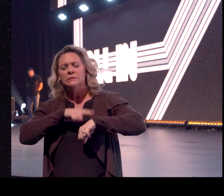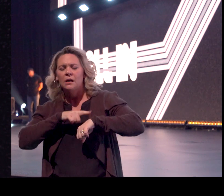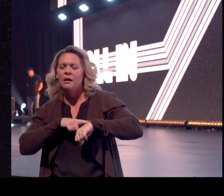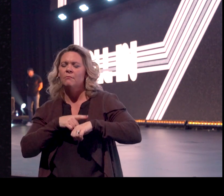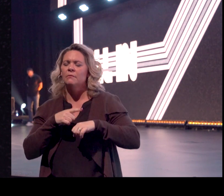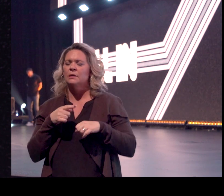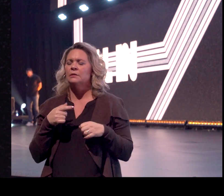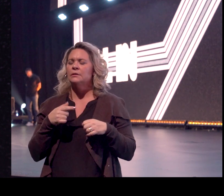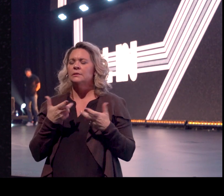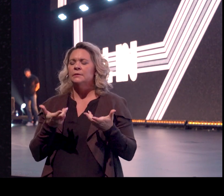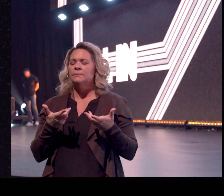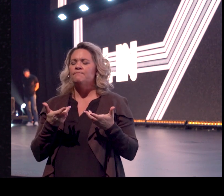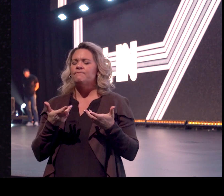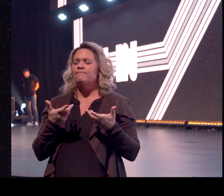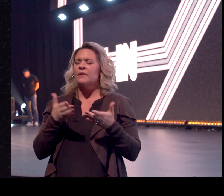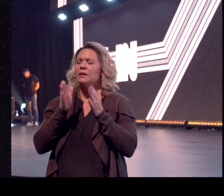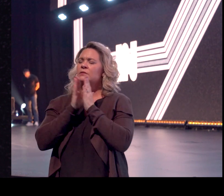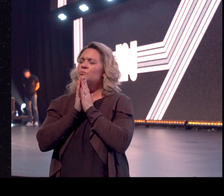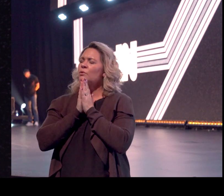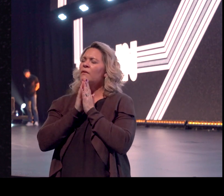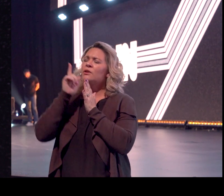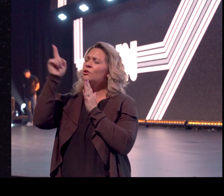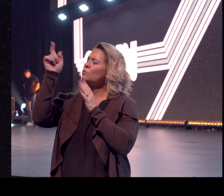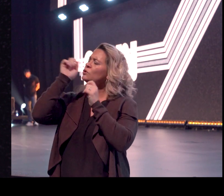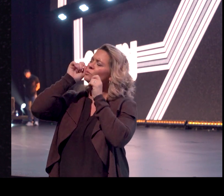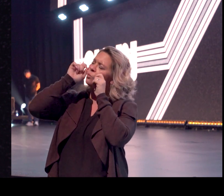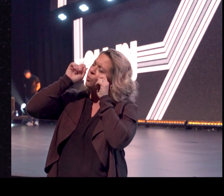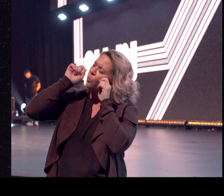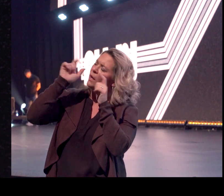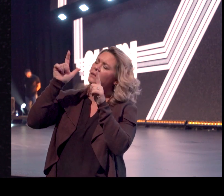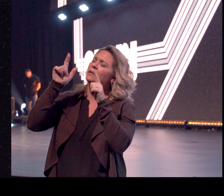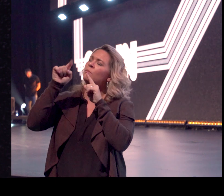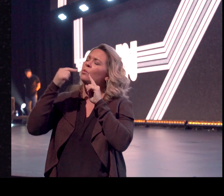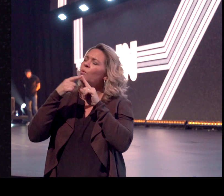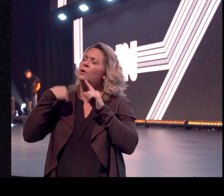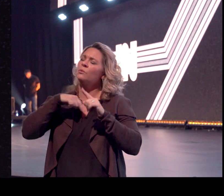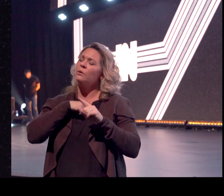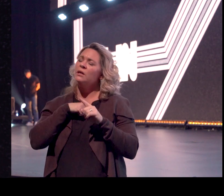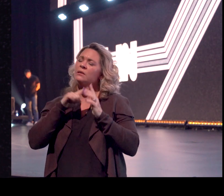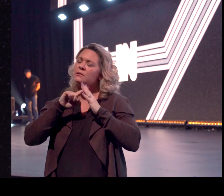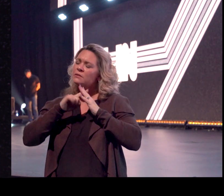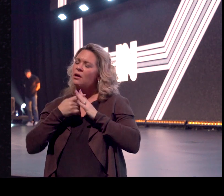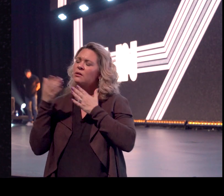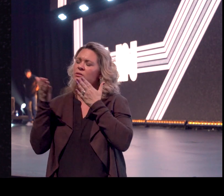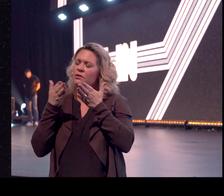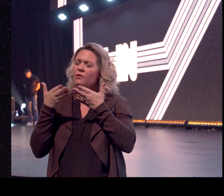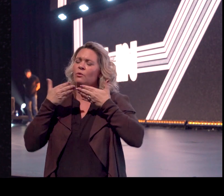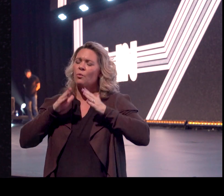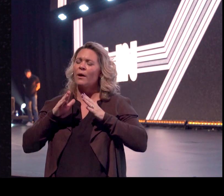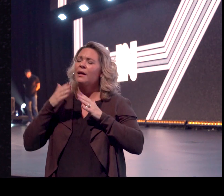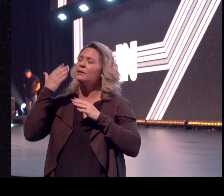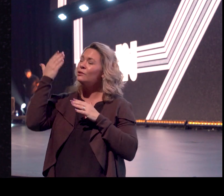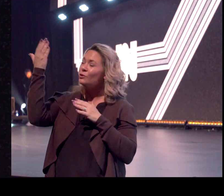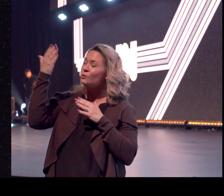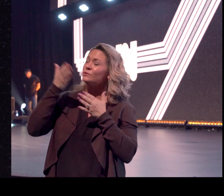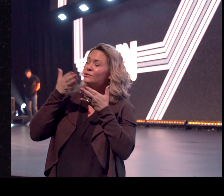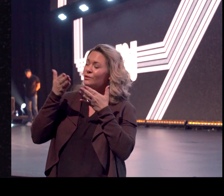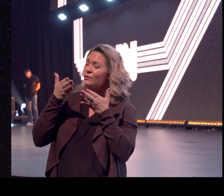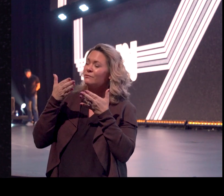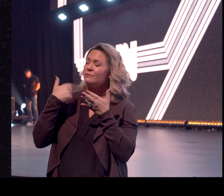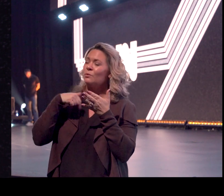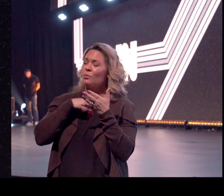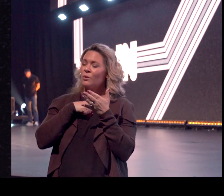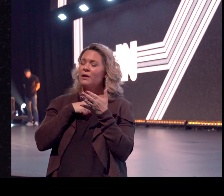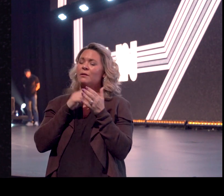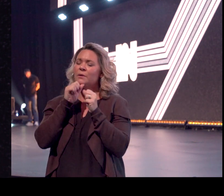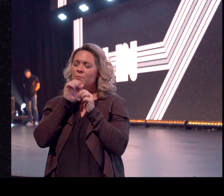weekend and my time. And would you just wake us up today? Help us understand that when we start serving the way you served, God, that's